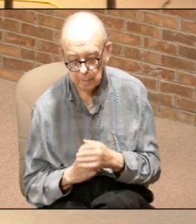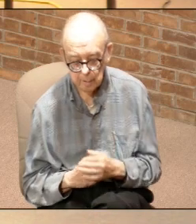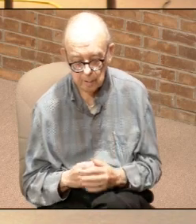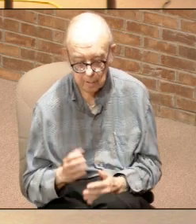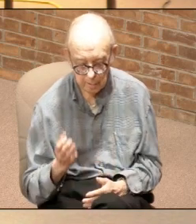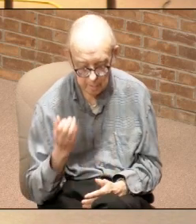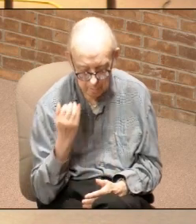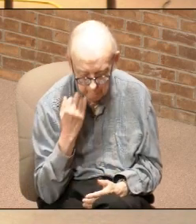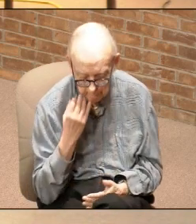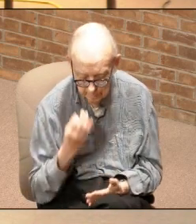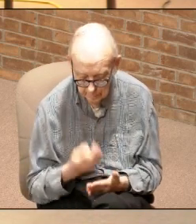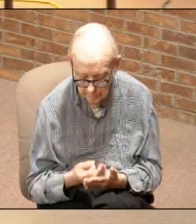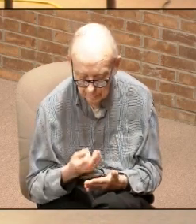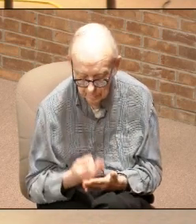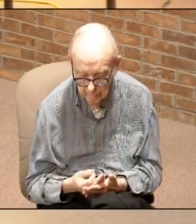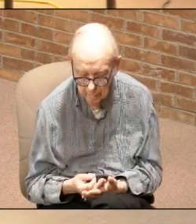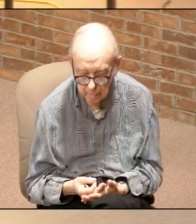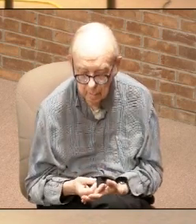if it's financial